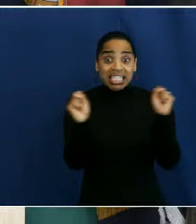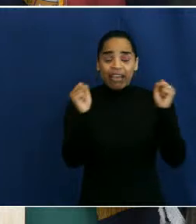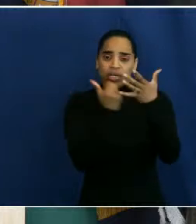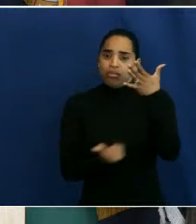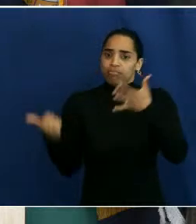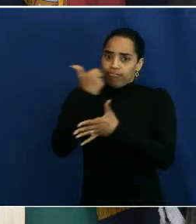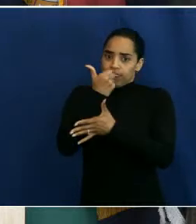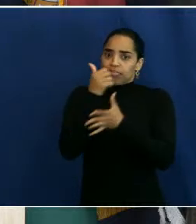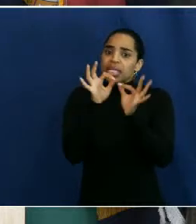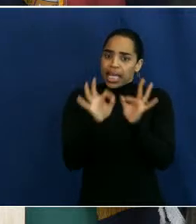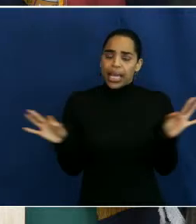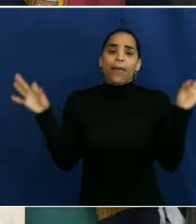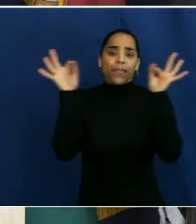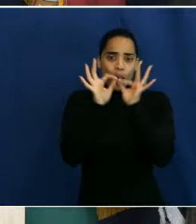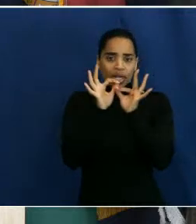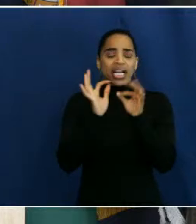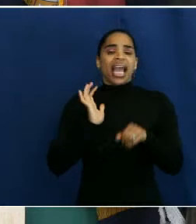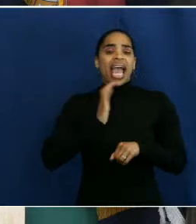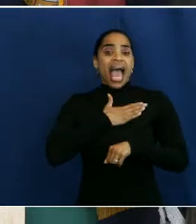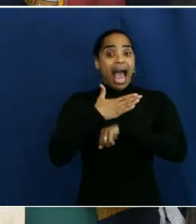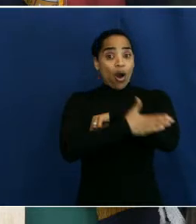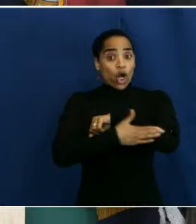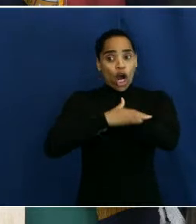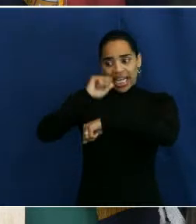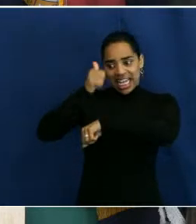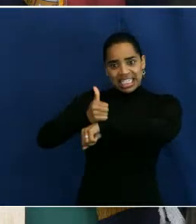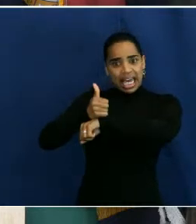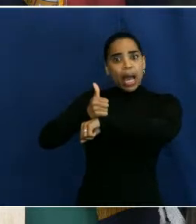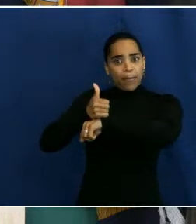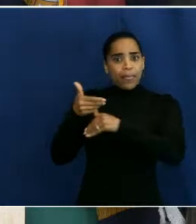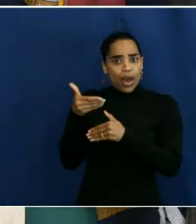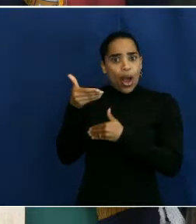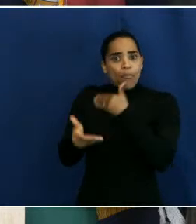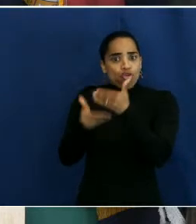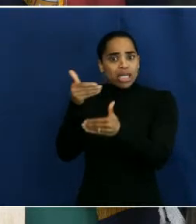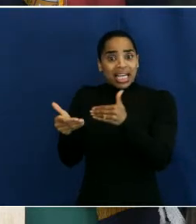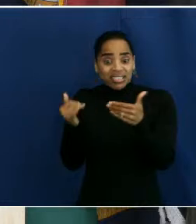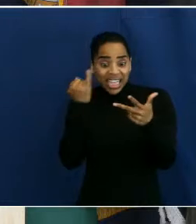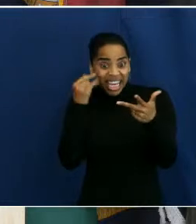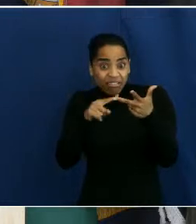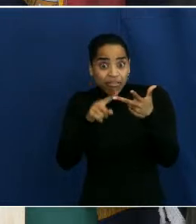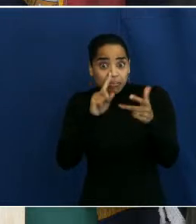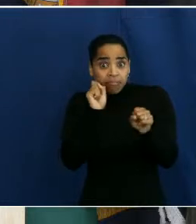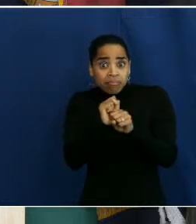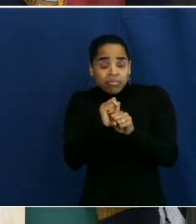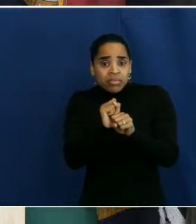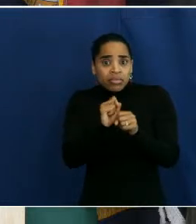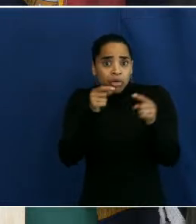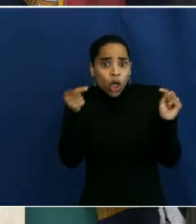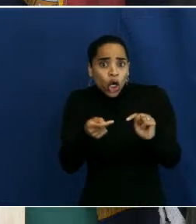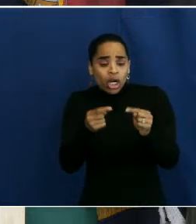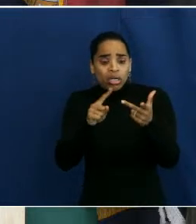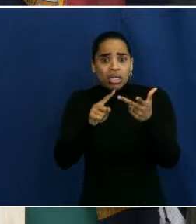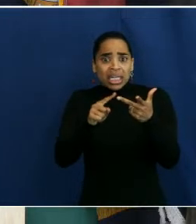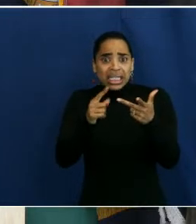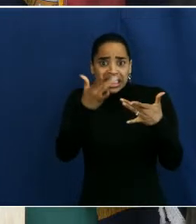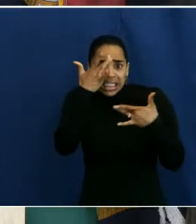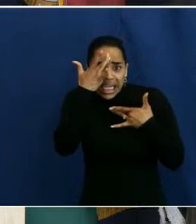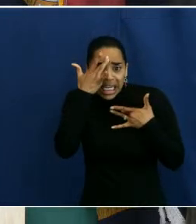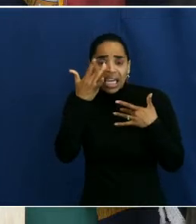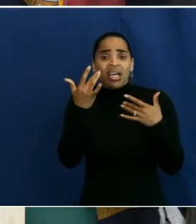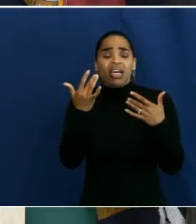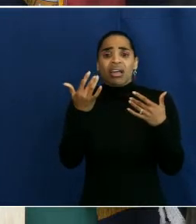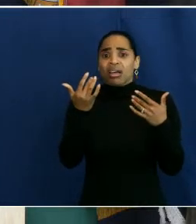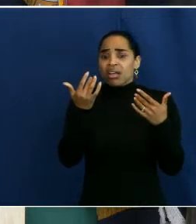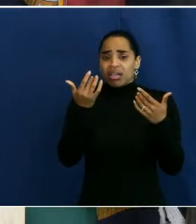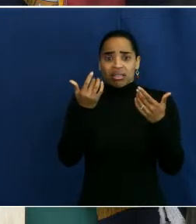priority. This is why our county has a process in place to monitor any adverse events. And so I do want to remind anyone, if you have any